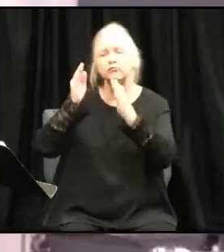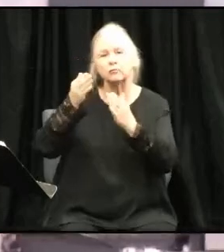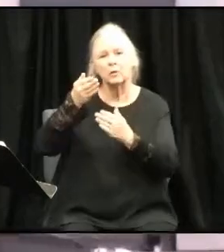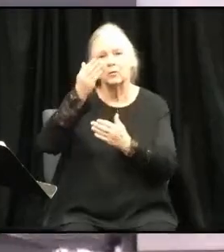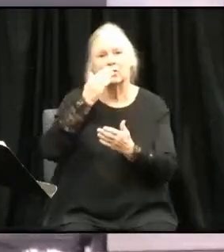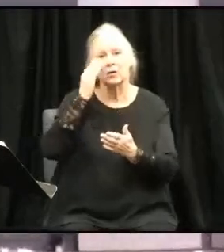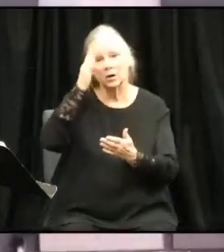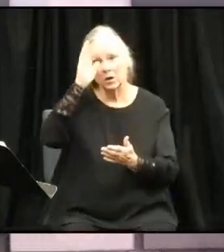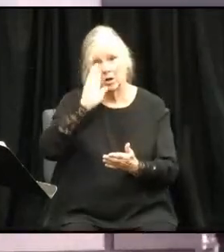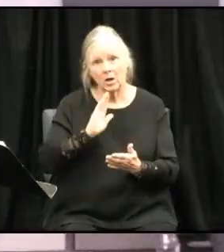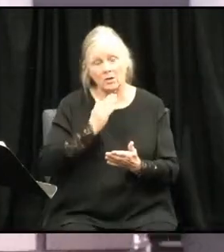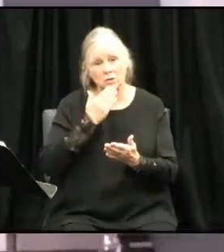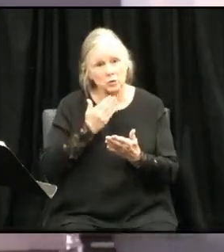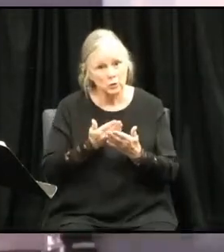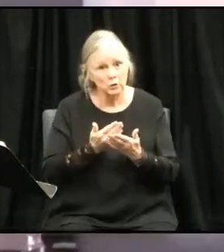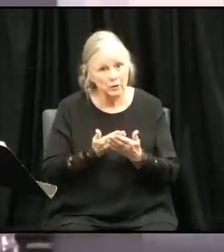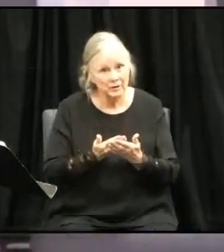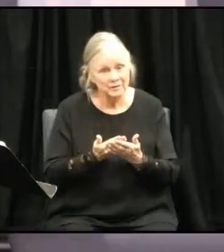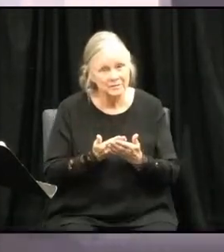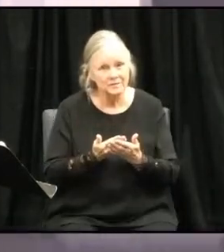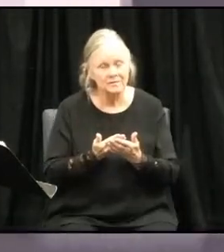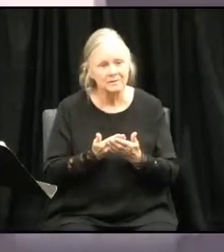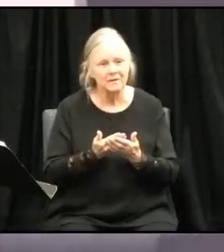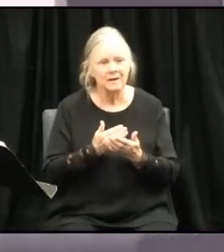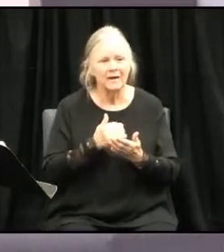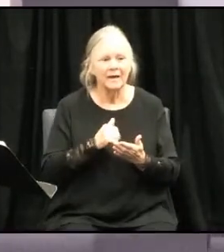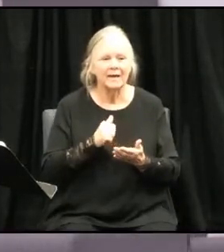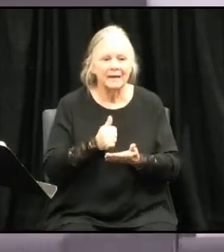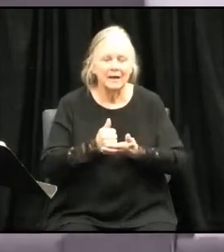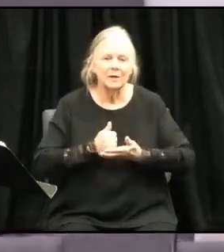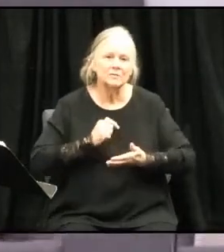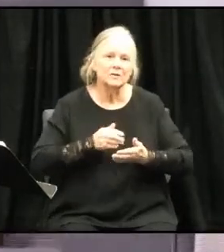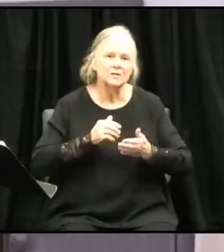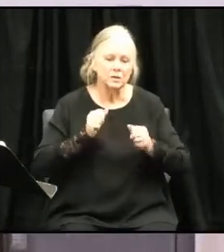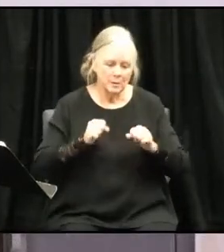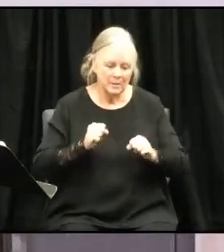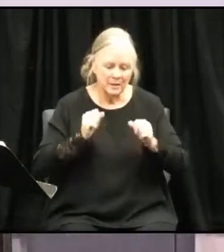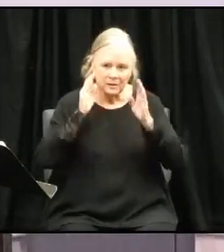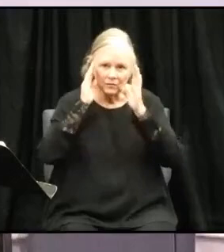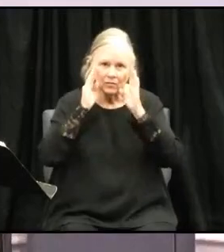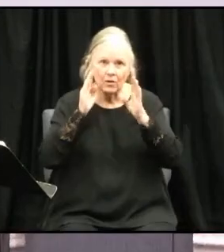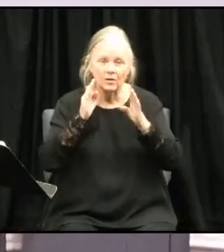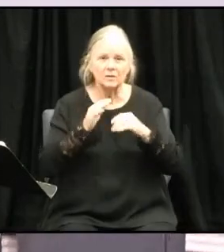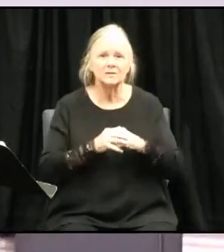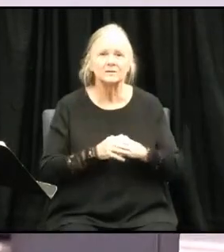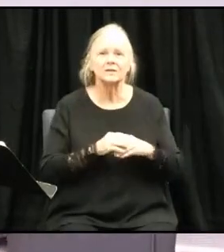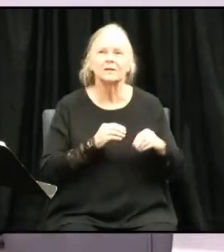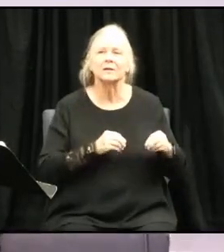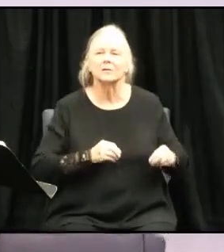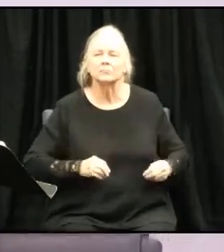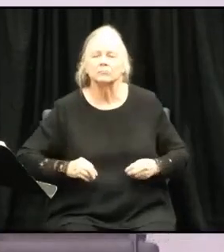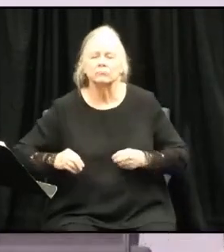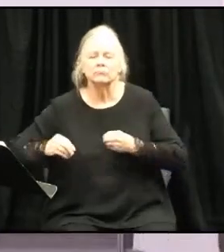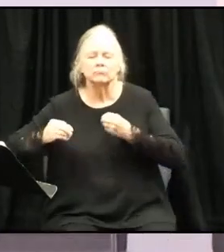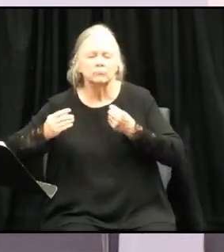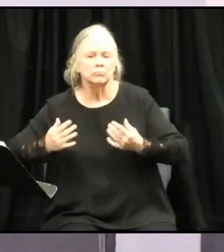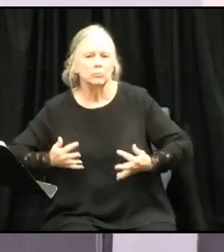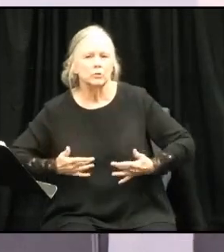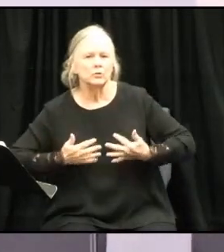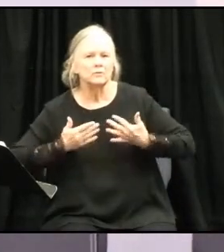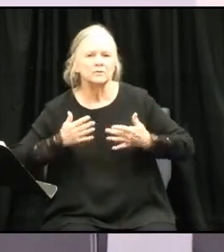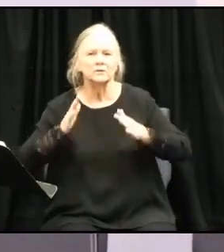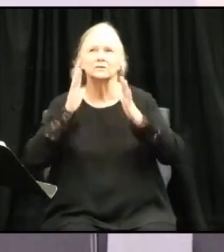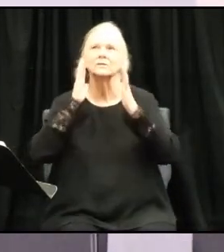Him. Not our mental ability to focus moves us to do that. As we focus on